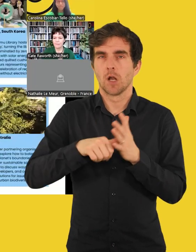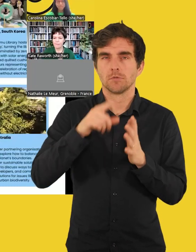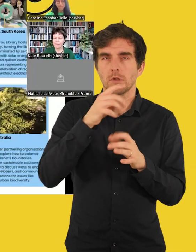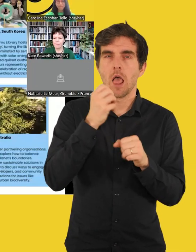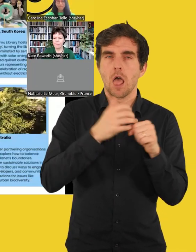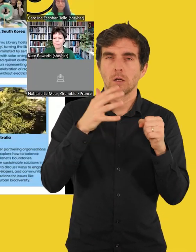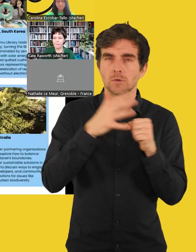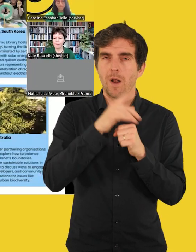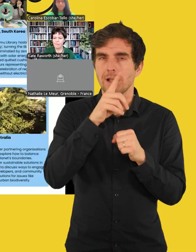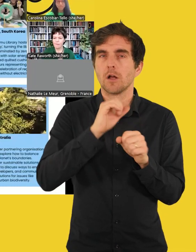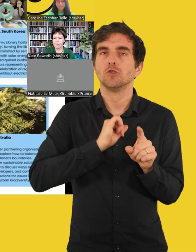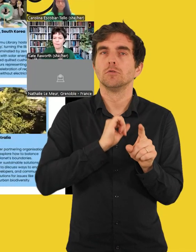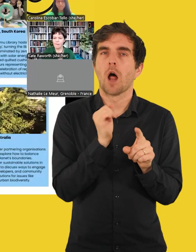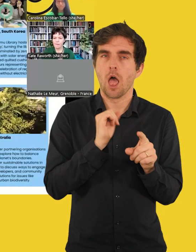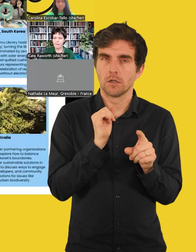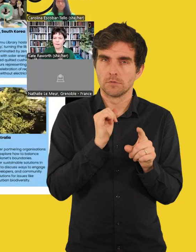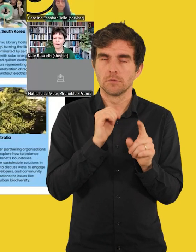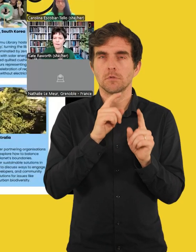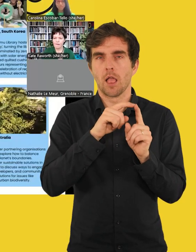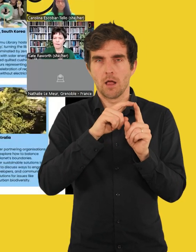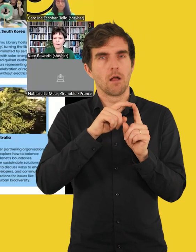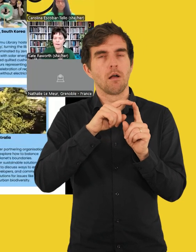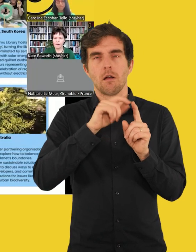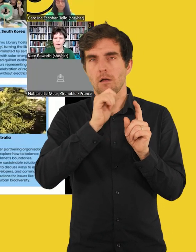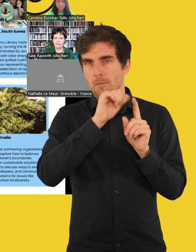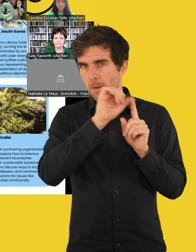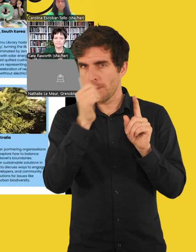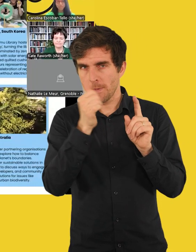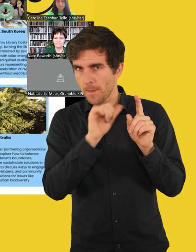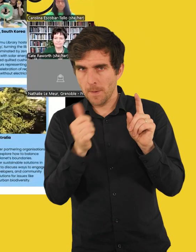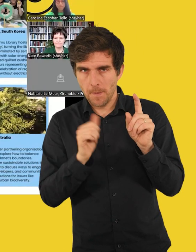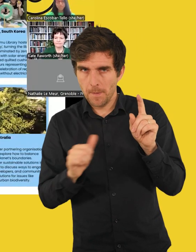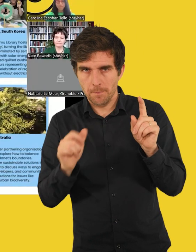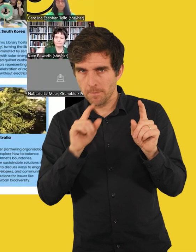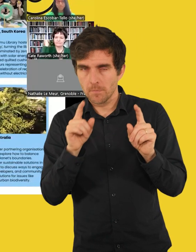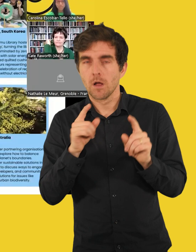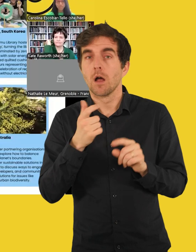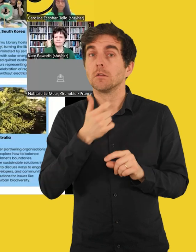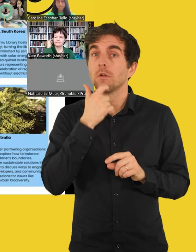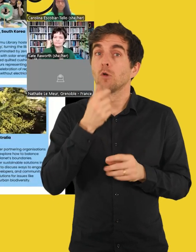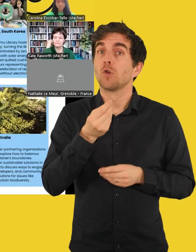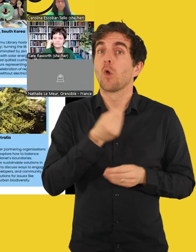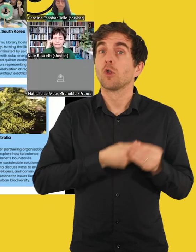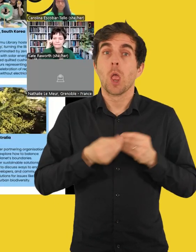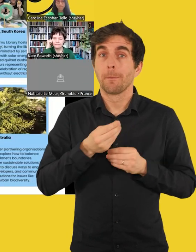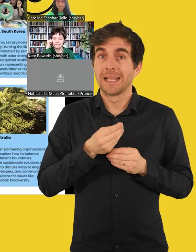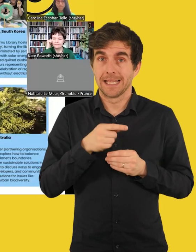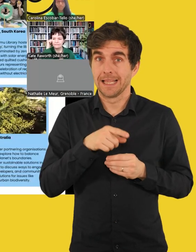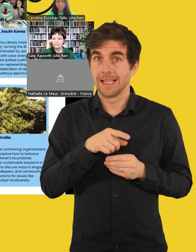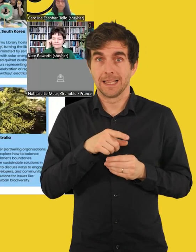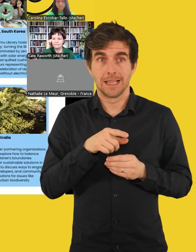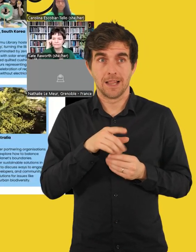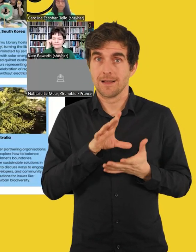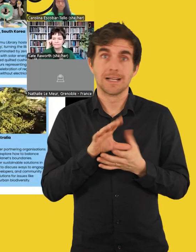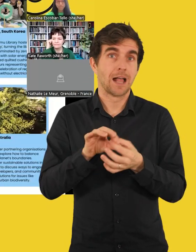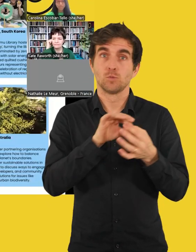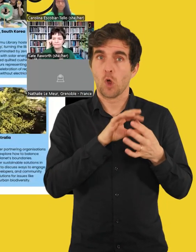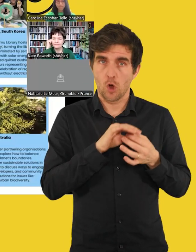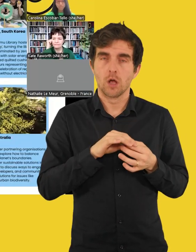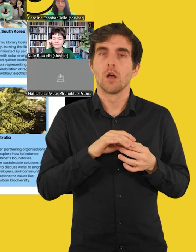So starting top left, we've got in Glasgow in Scotland, we have the Doughnut